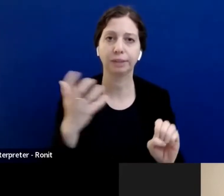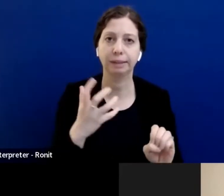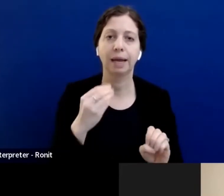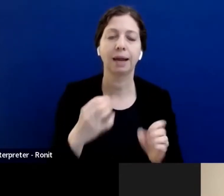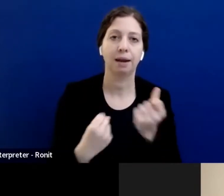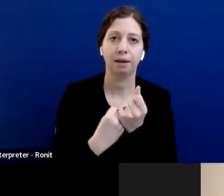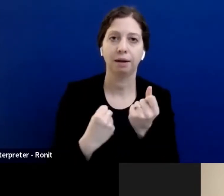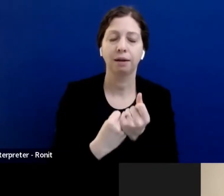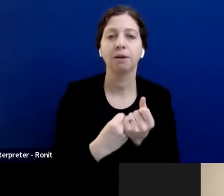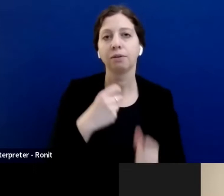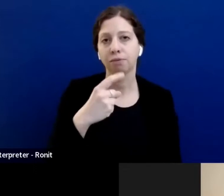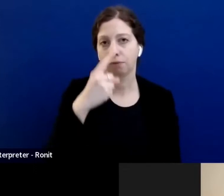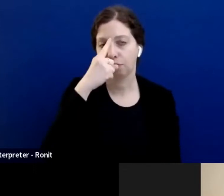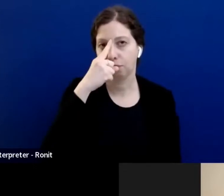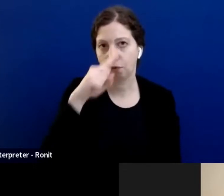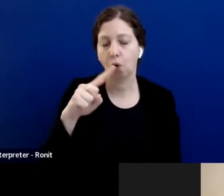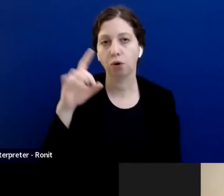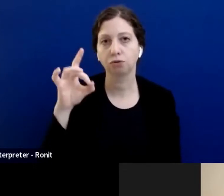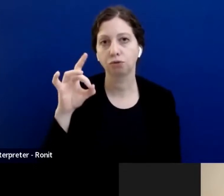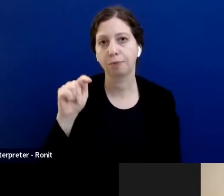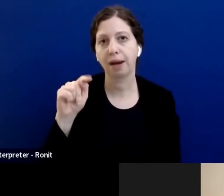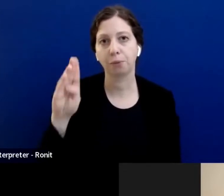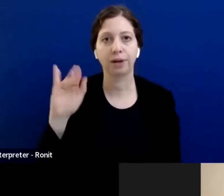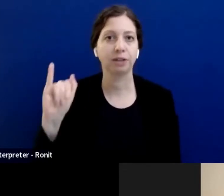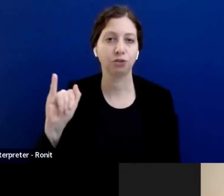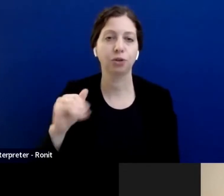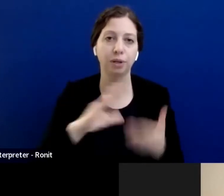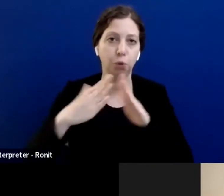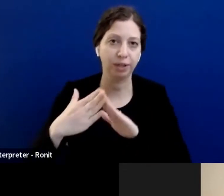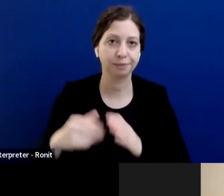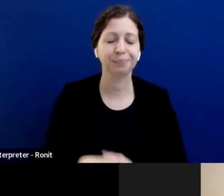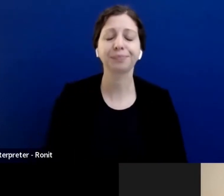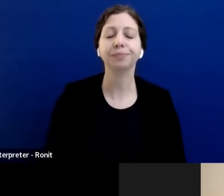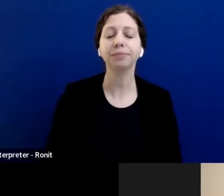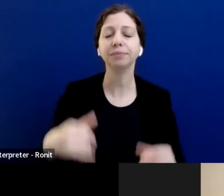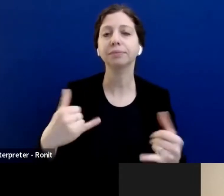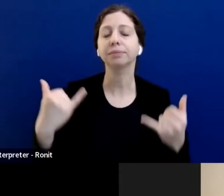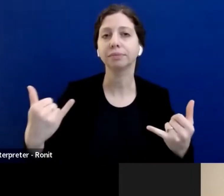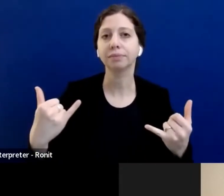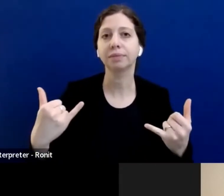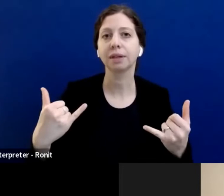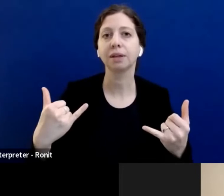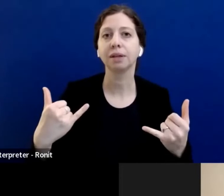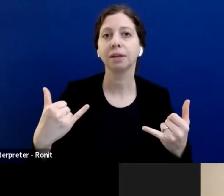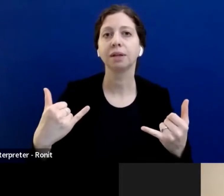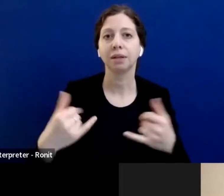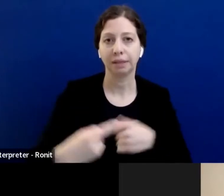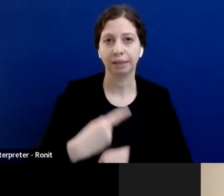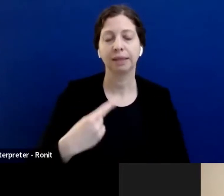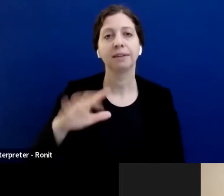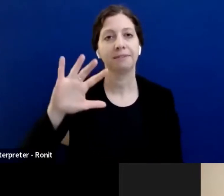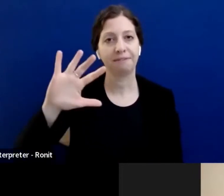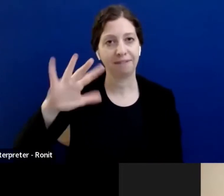on behalf of the traumatic brain injury community. Today marks the 5th TBI